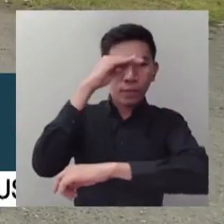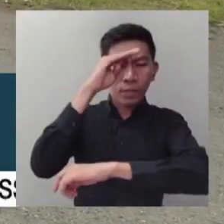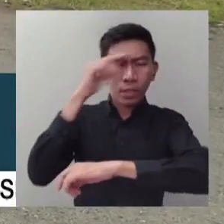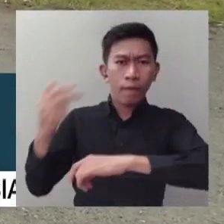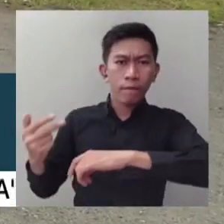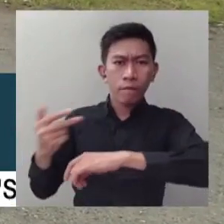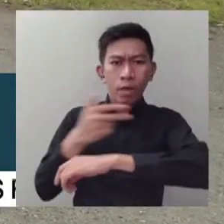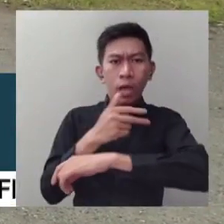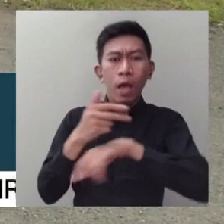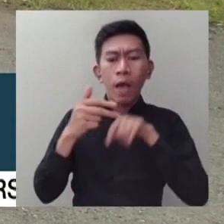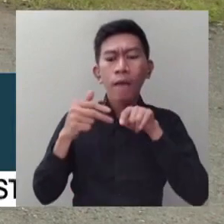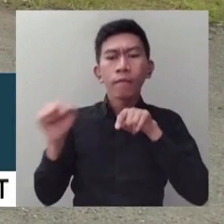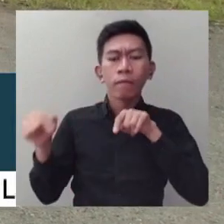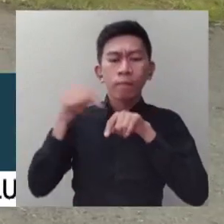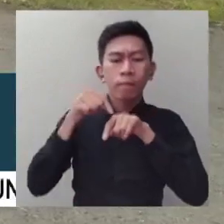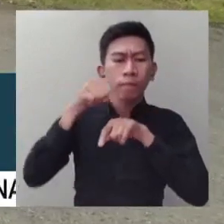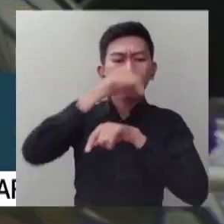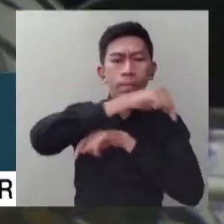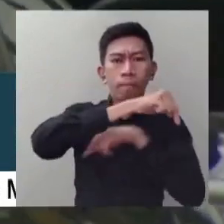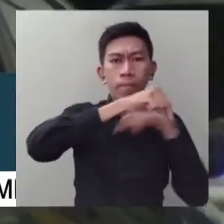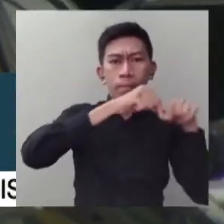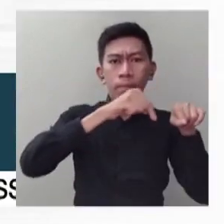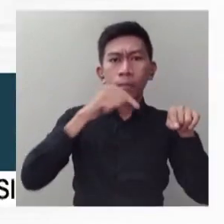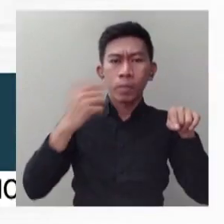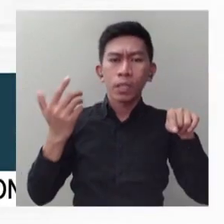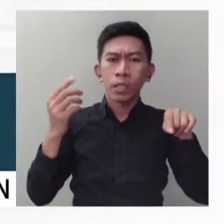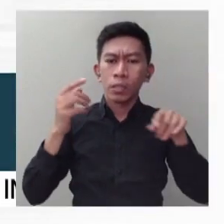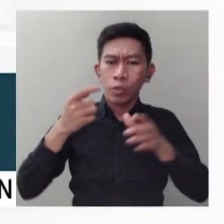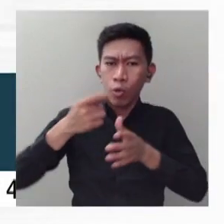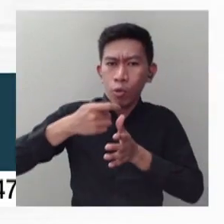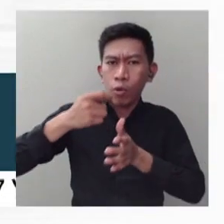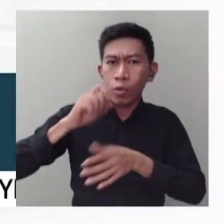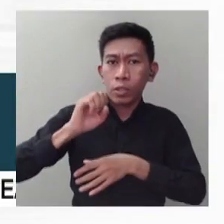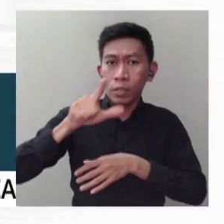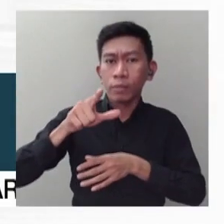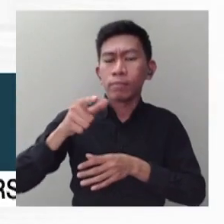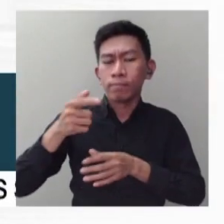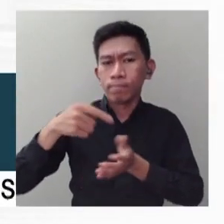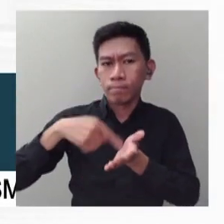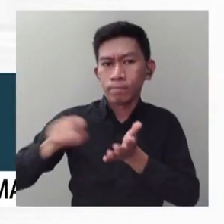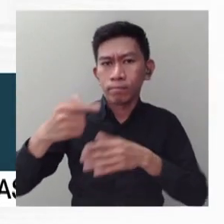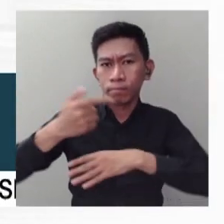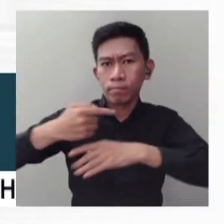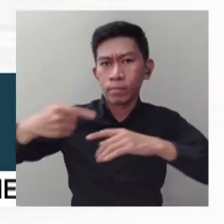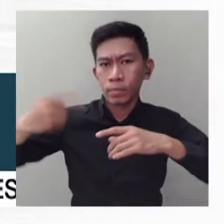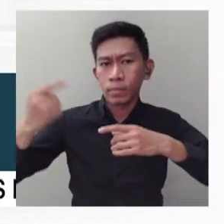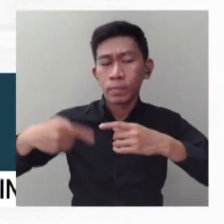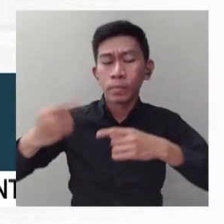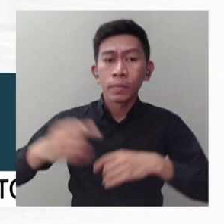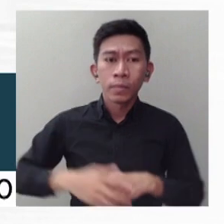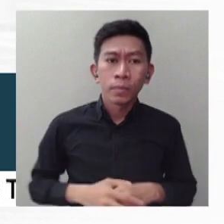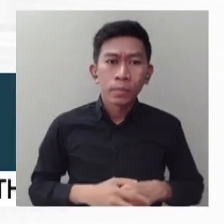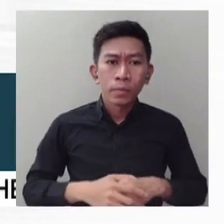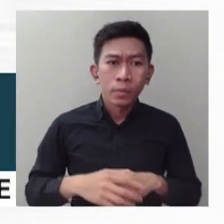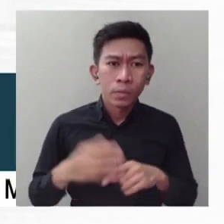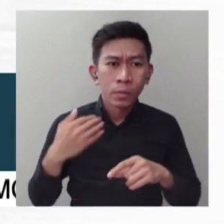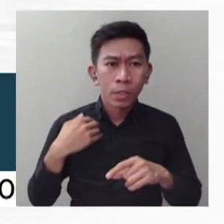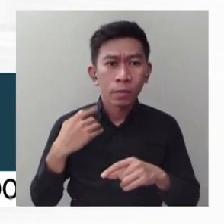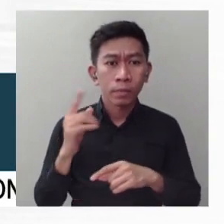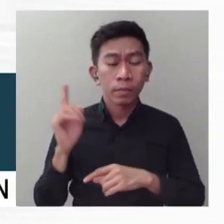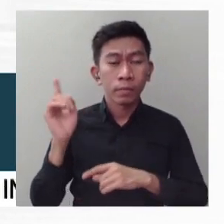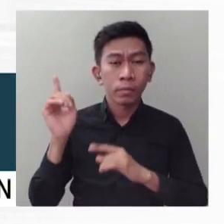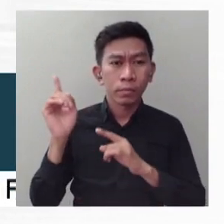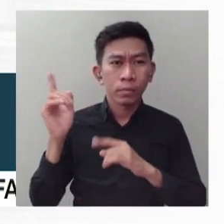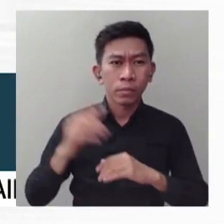and Kawi Toll Plaza. For Class 1 vehicles traveling from Laia exit to Longos, Bacoor, and vice versa will have to